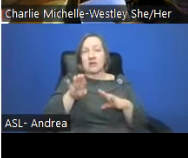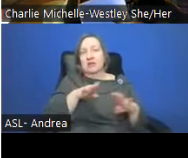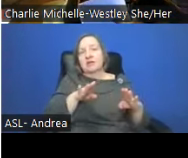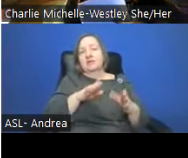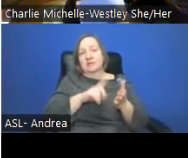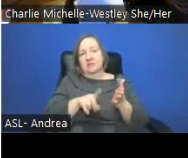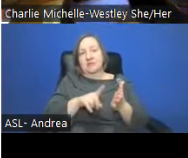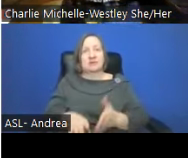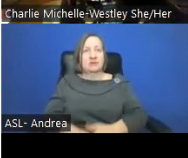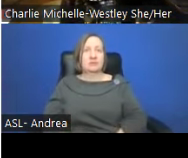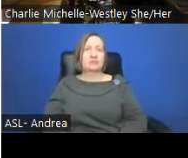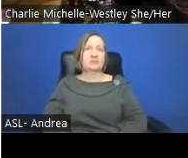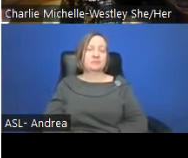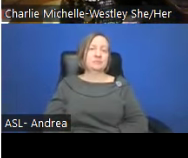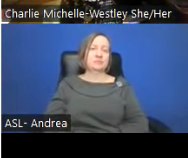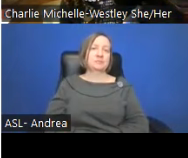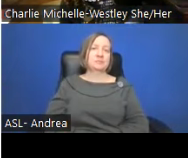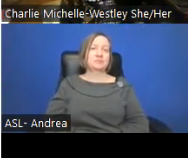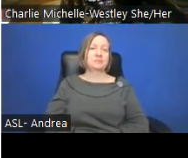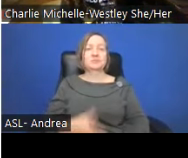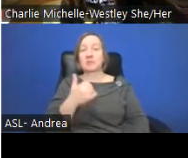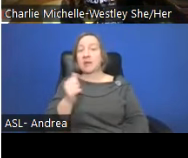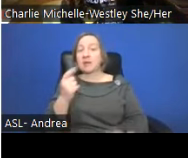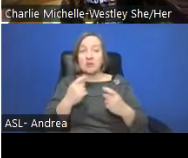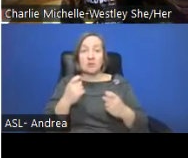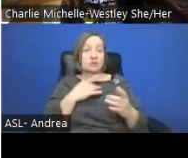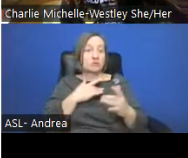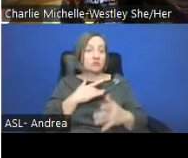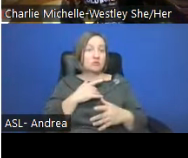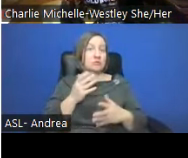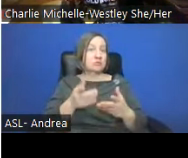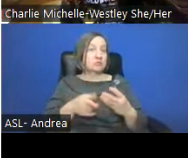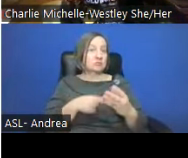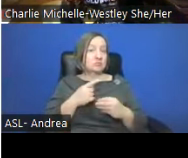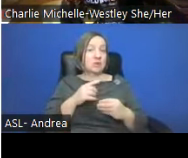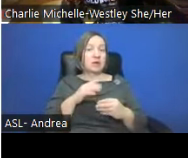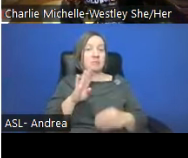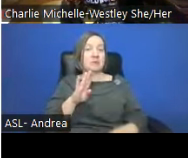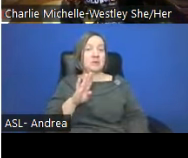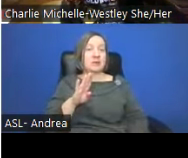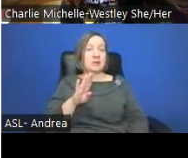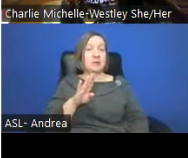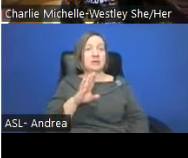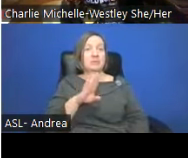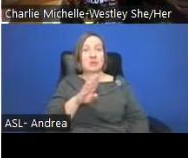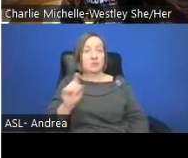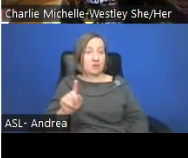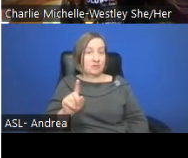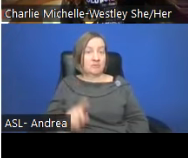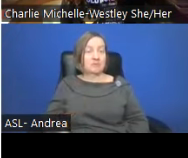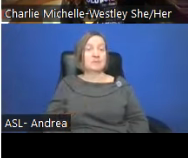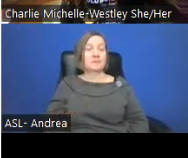investigations. Any questions or concerns on section B and B1?